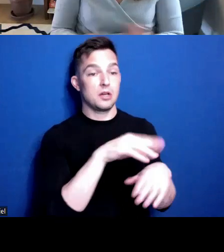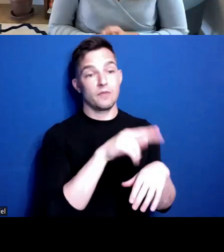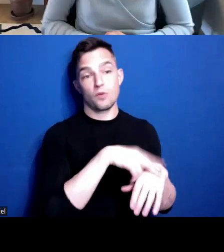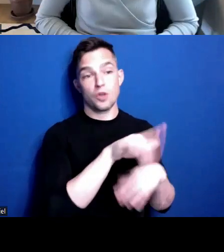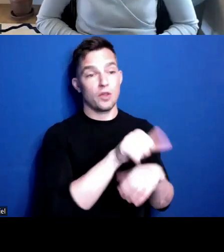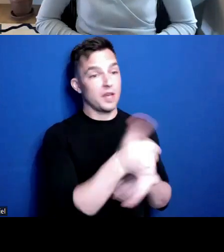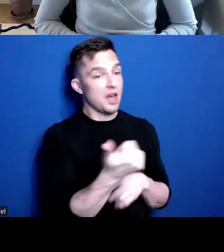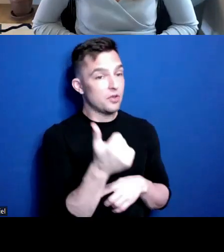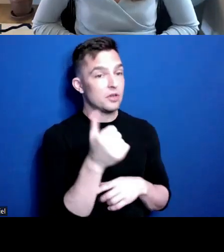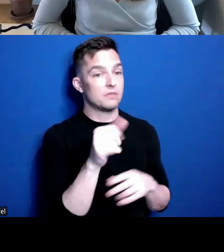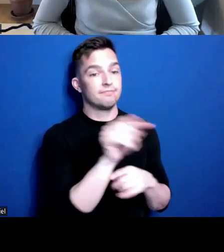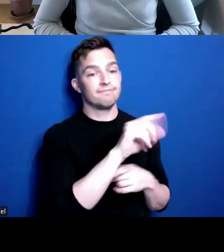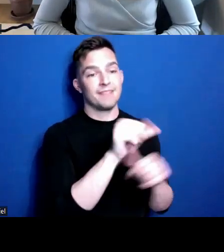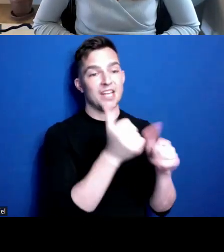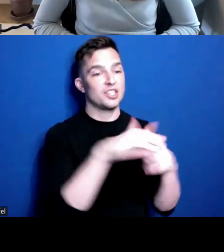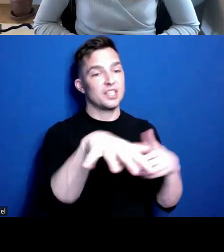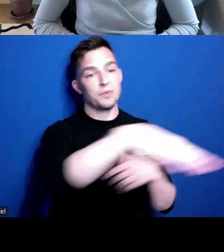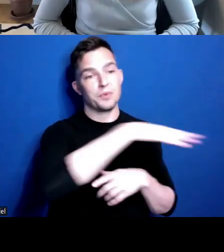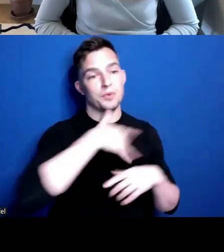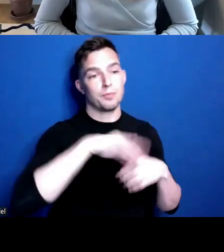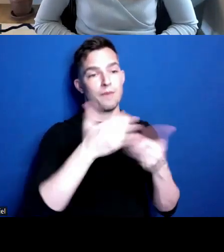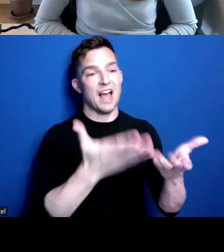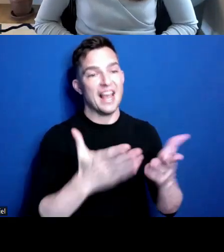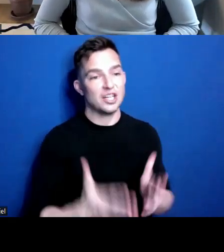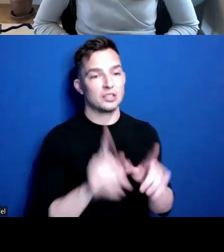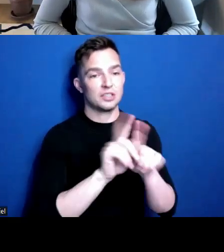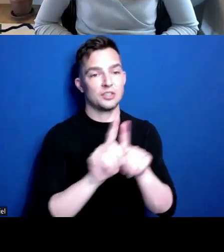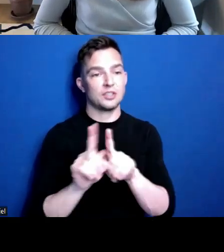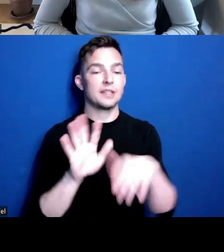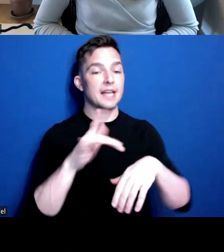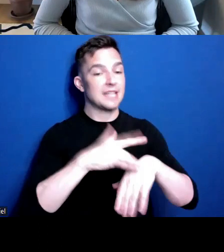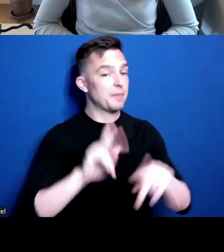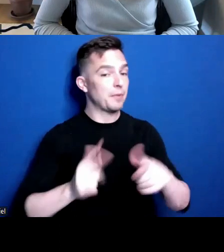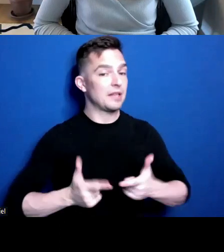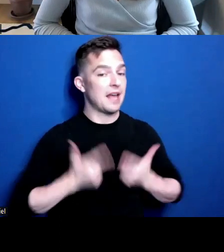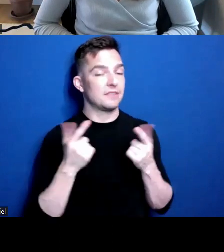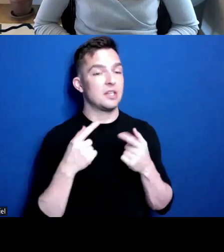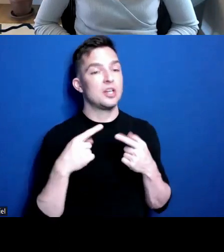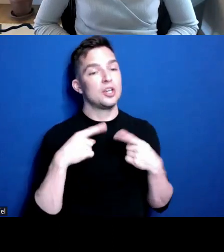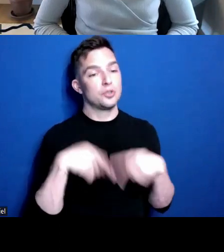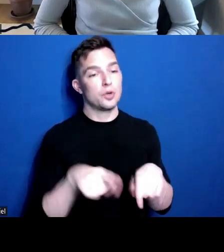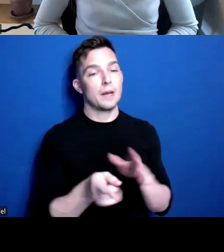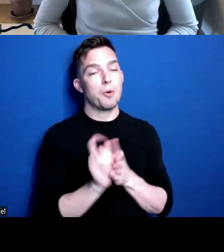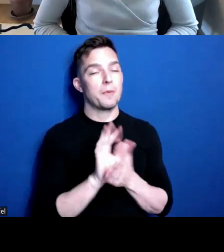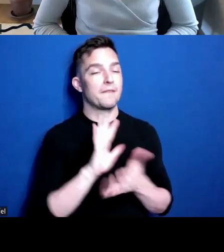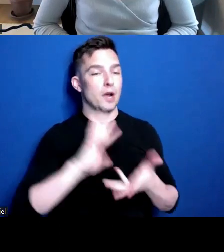other agencies and providers that, that touch people's lives in a moment of crisis. So with that,